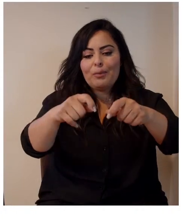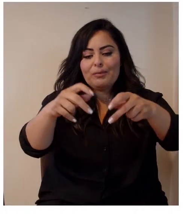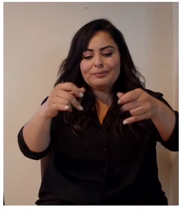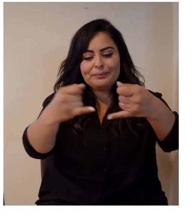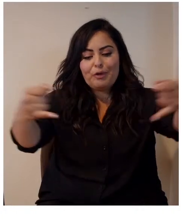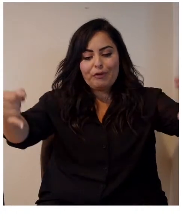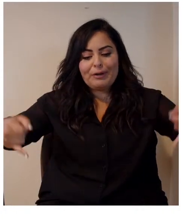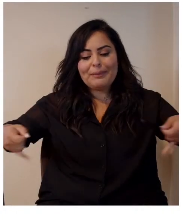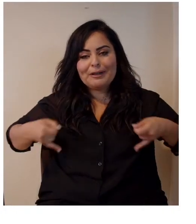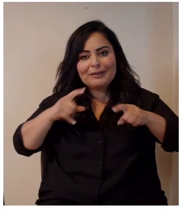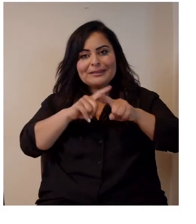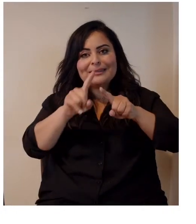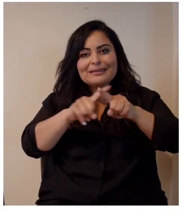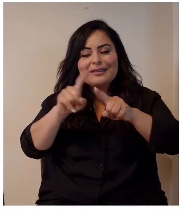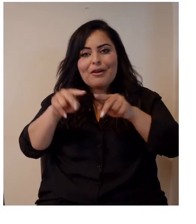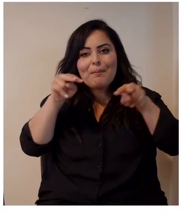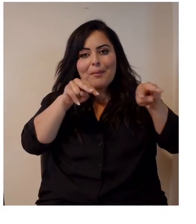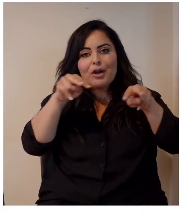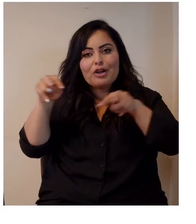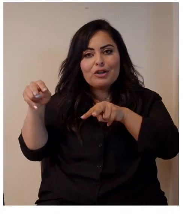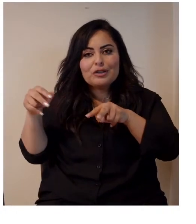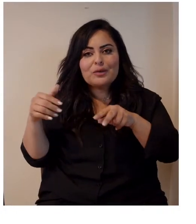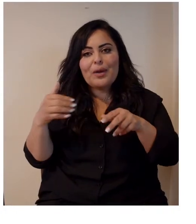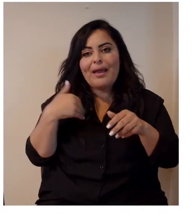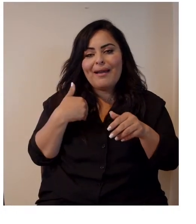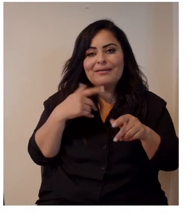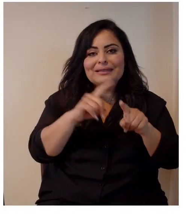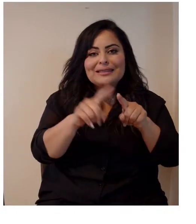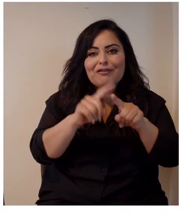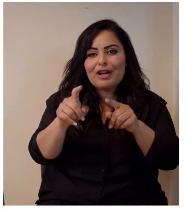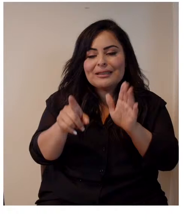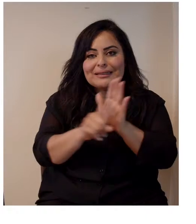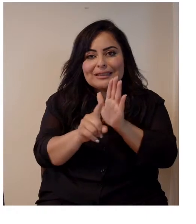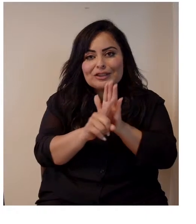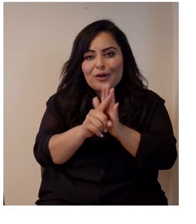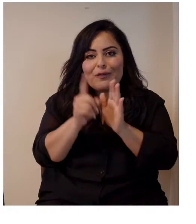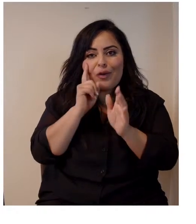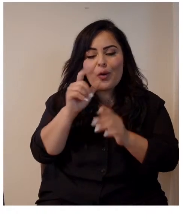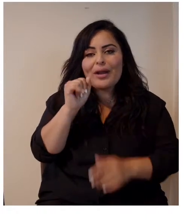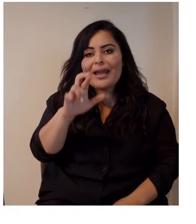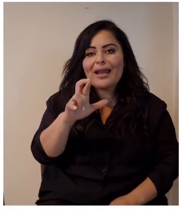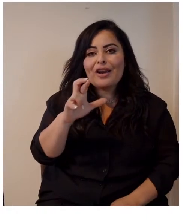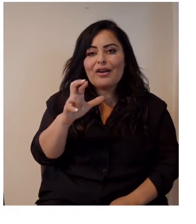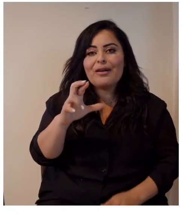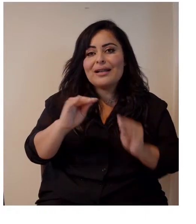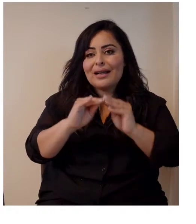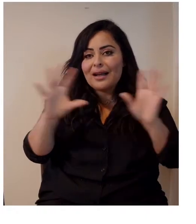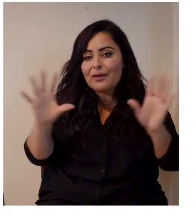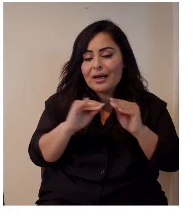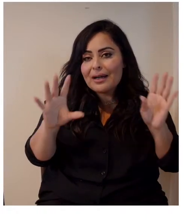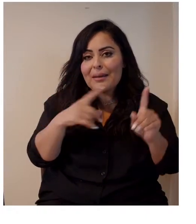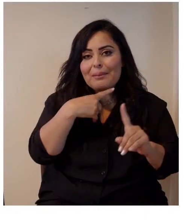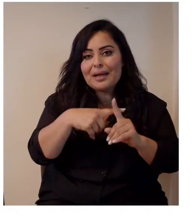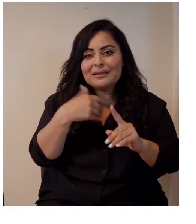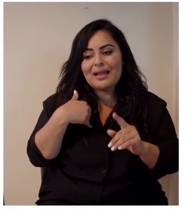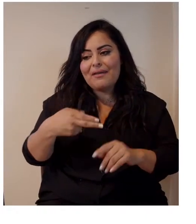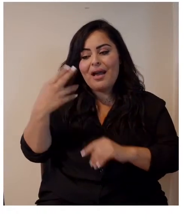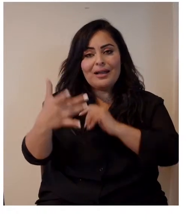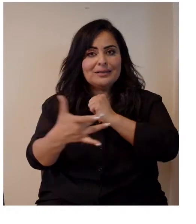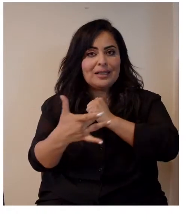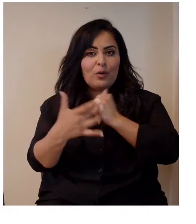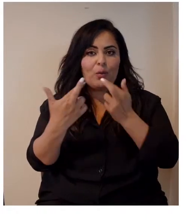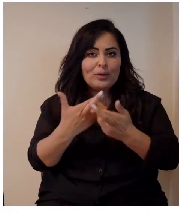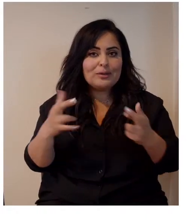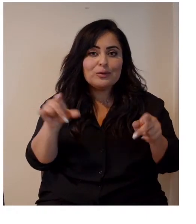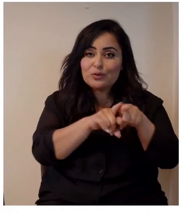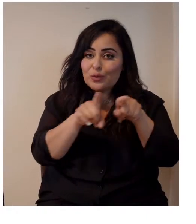then all of the different various monitors we have. We have low-cost sensors called Purple Air and Clarity. And then we also have some high technical